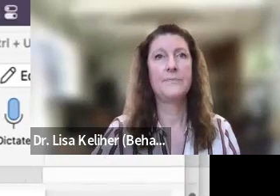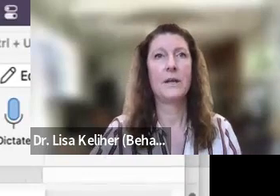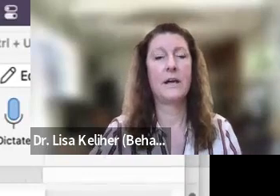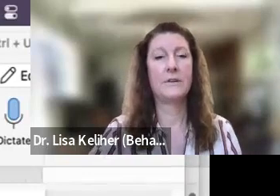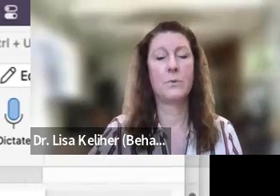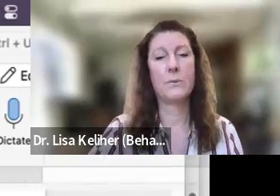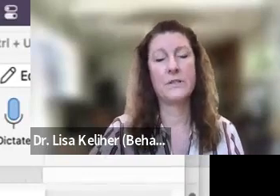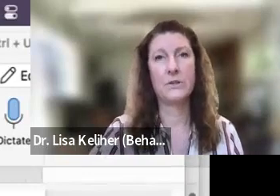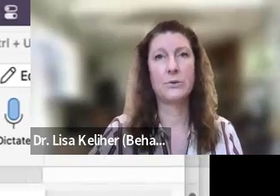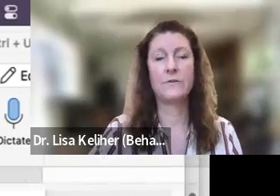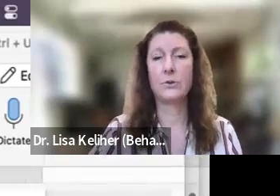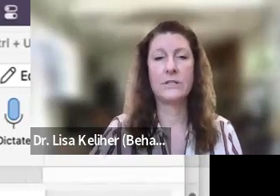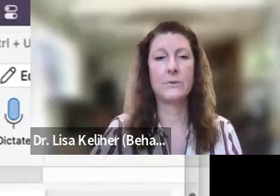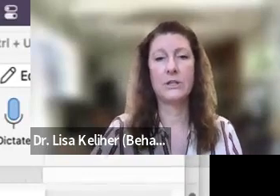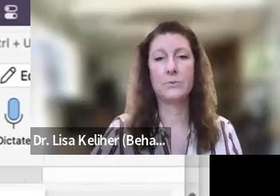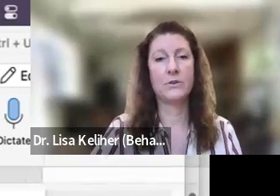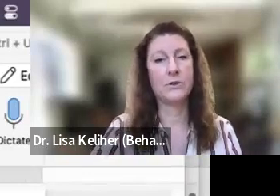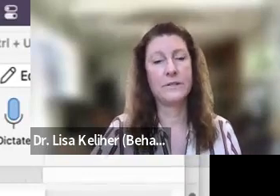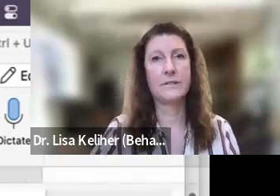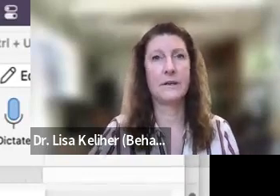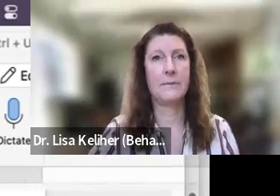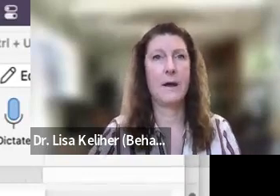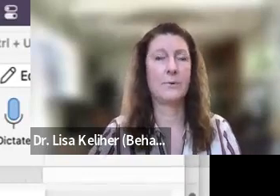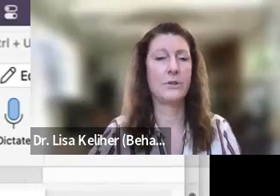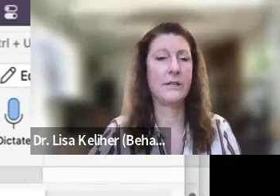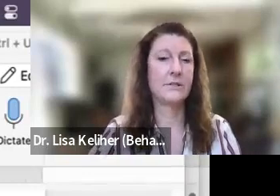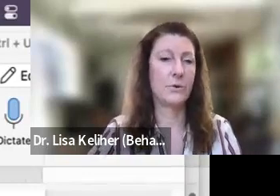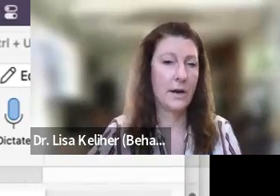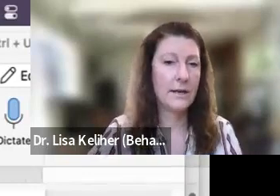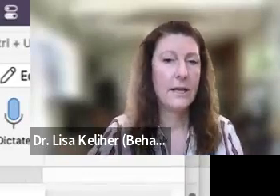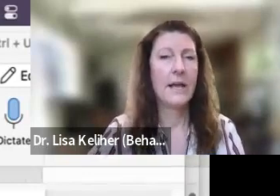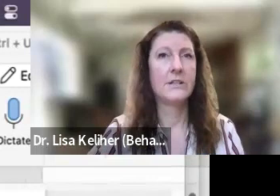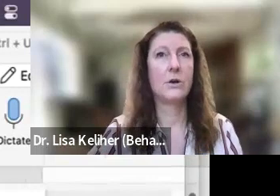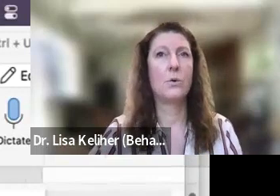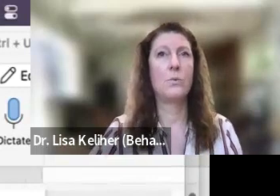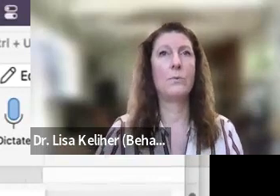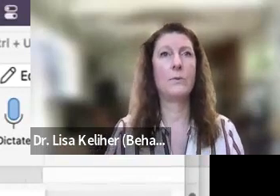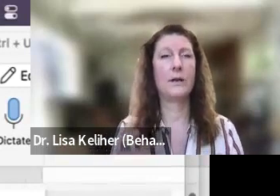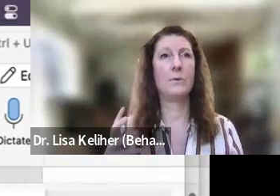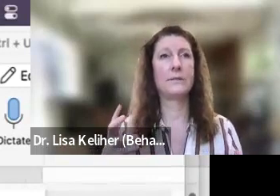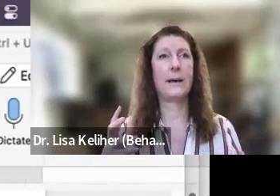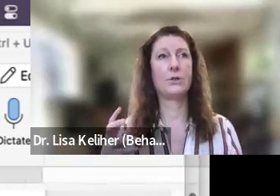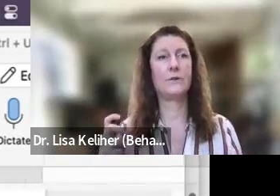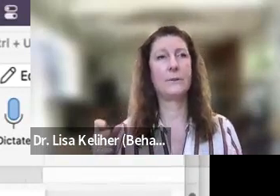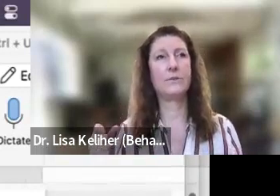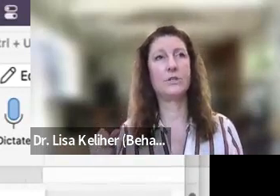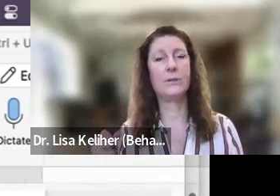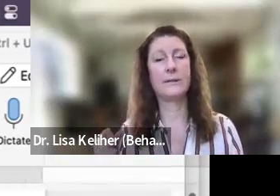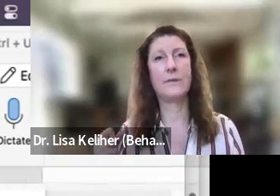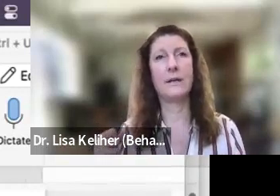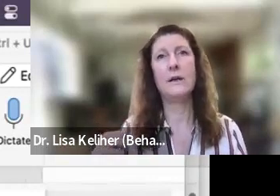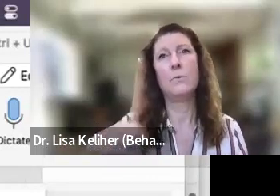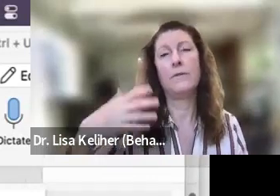progress. A lot of us work with adults who have the choice to engage with our service opportunities or not. And so we really want to always capture if someone's